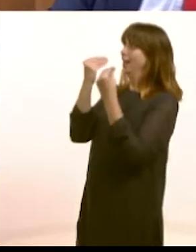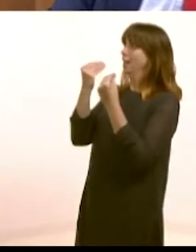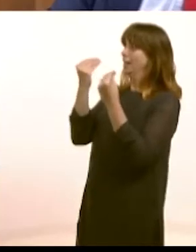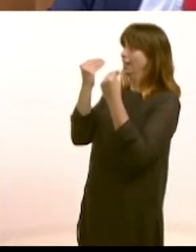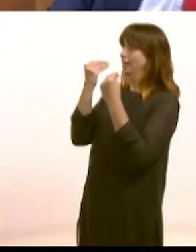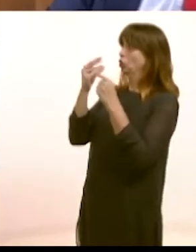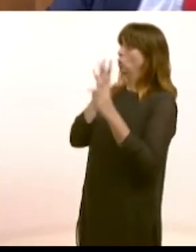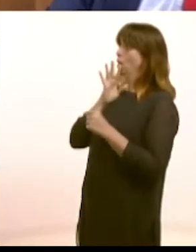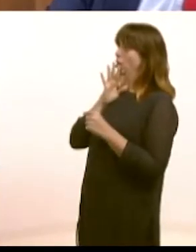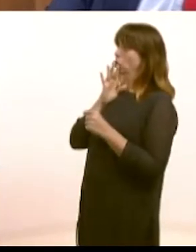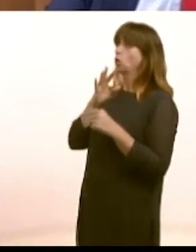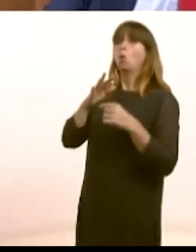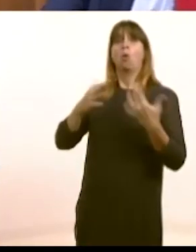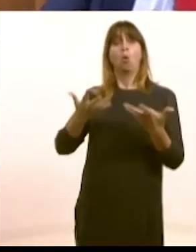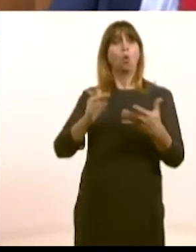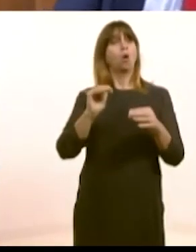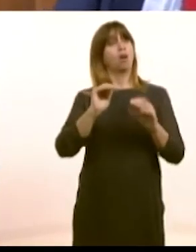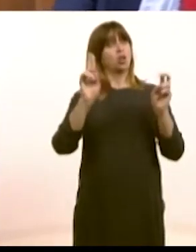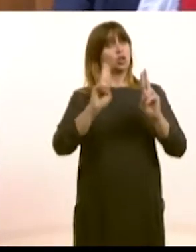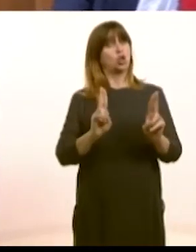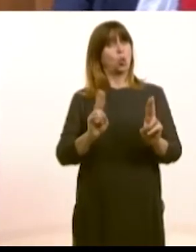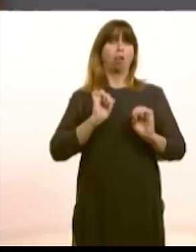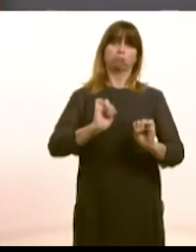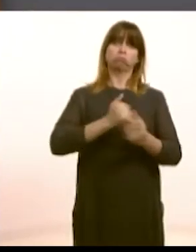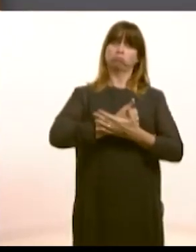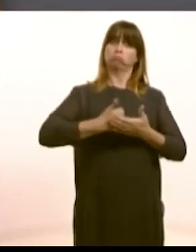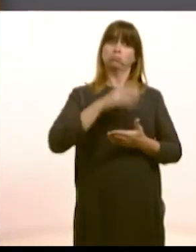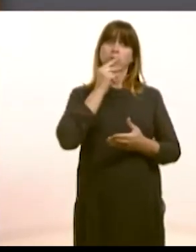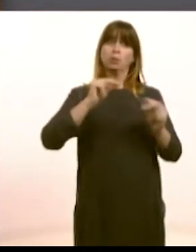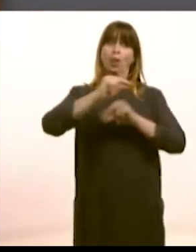through is as available as Wales as possible.